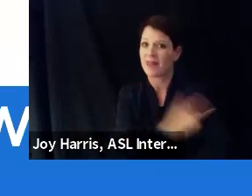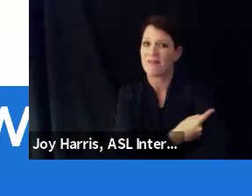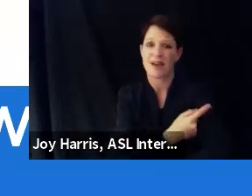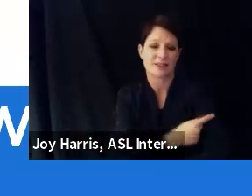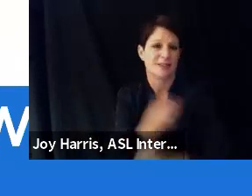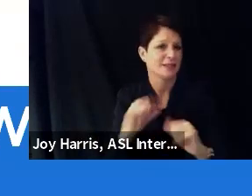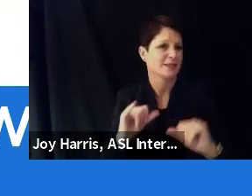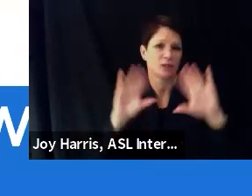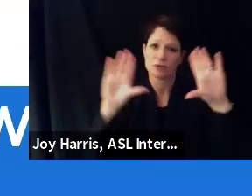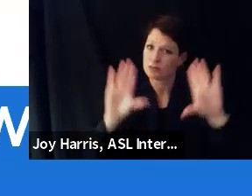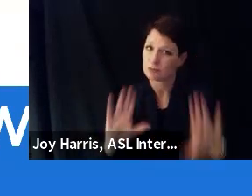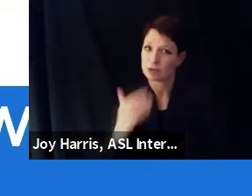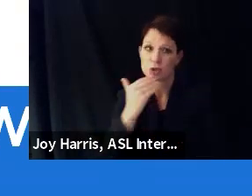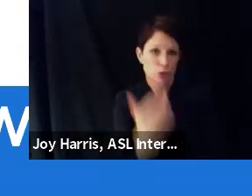good.